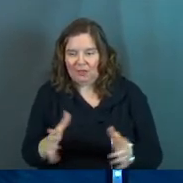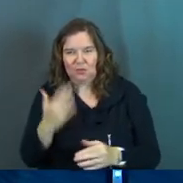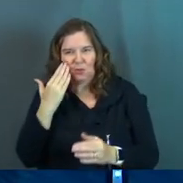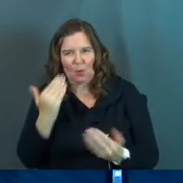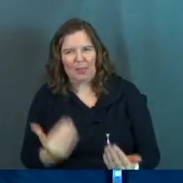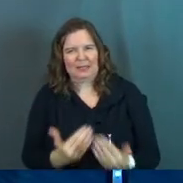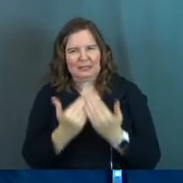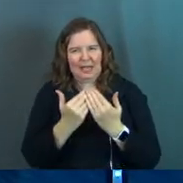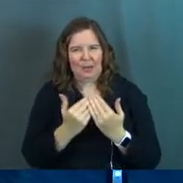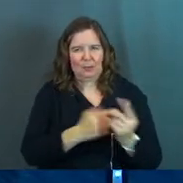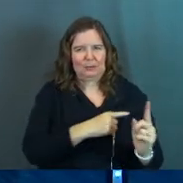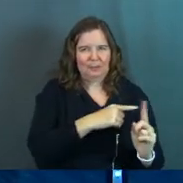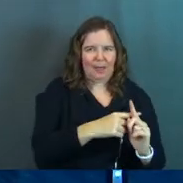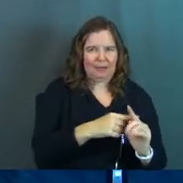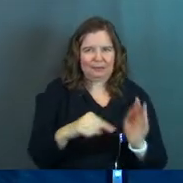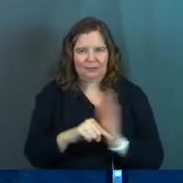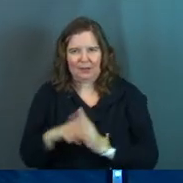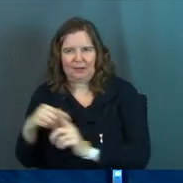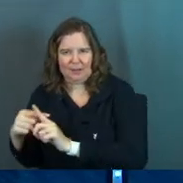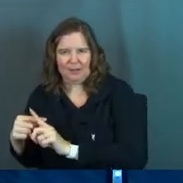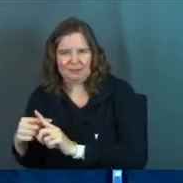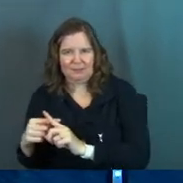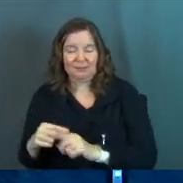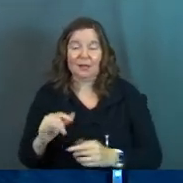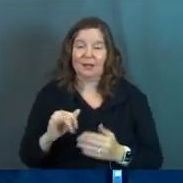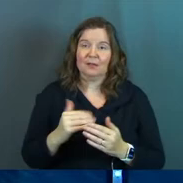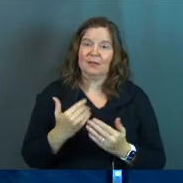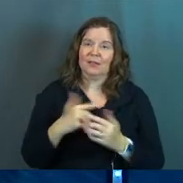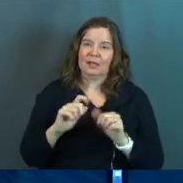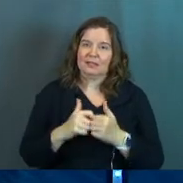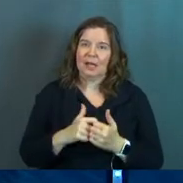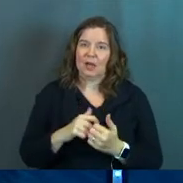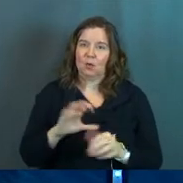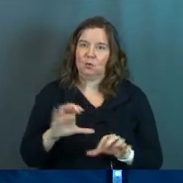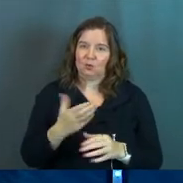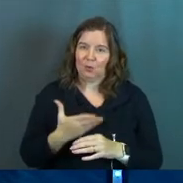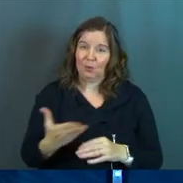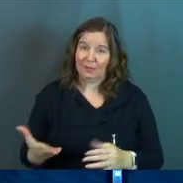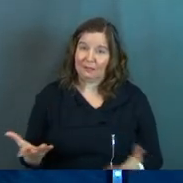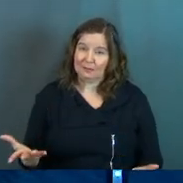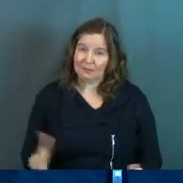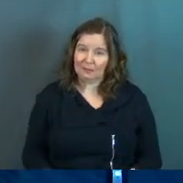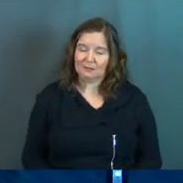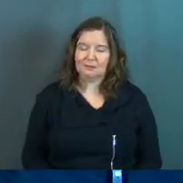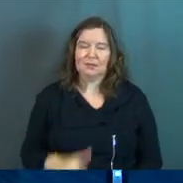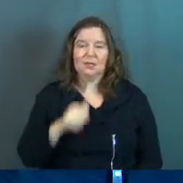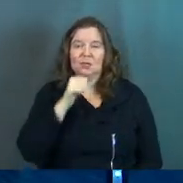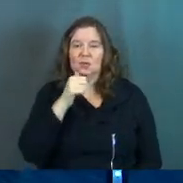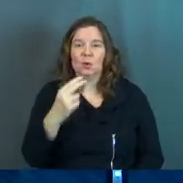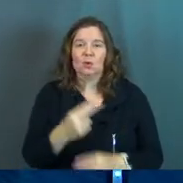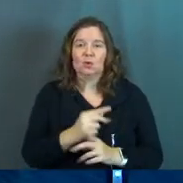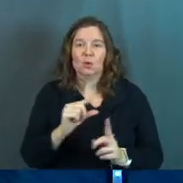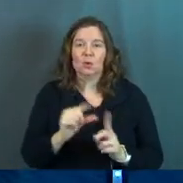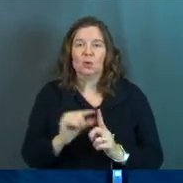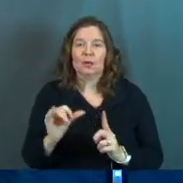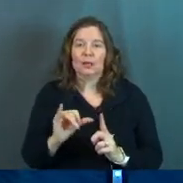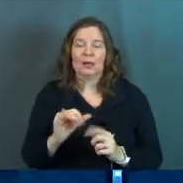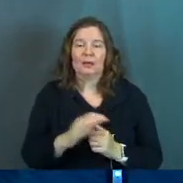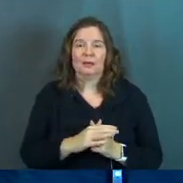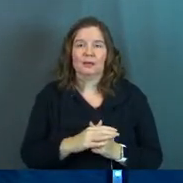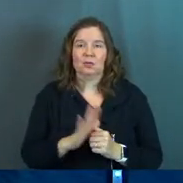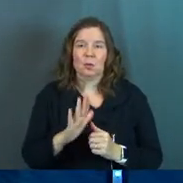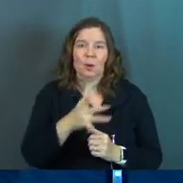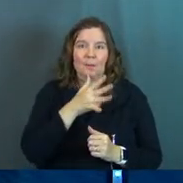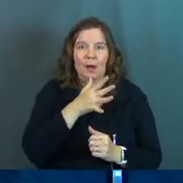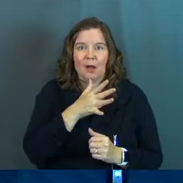know the sandwich. You know all about that. Like, that's how we should do those things. And you don't use words like, just like